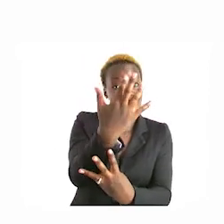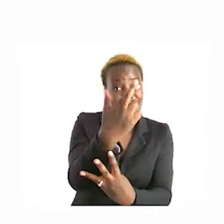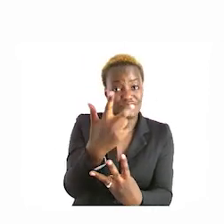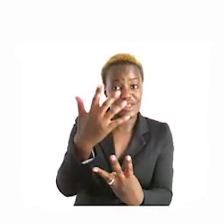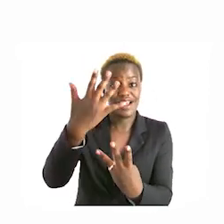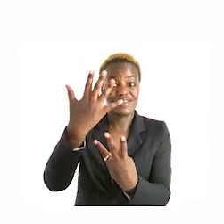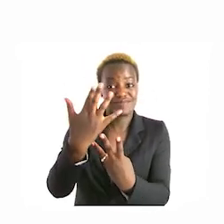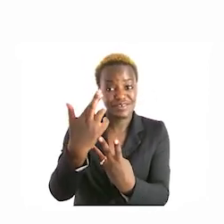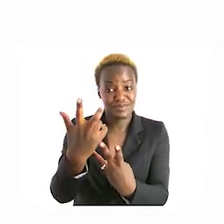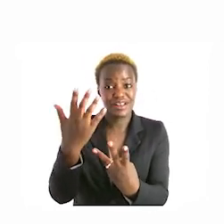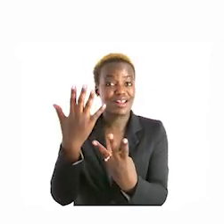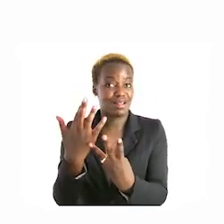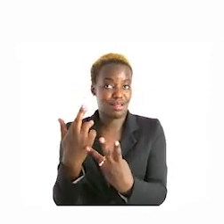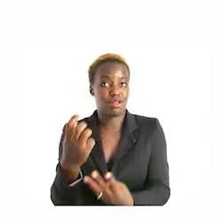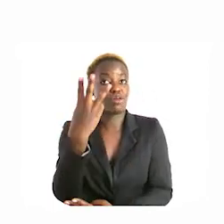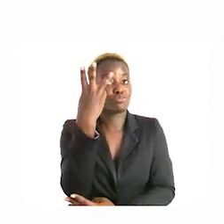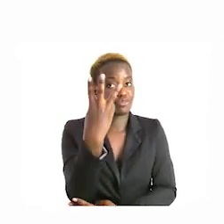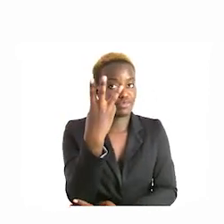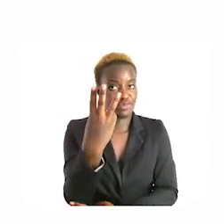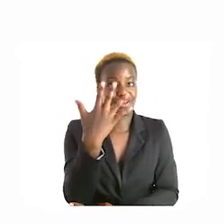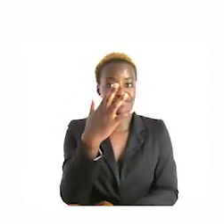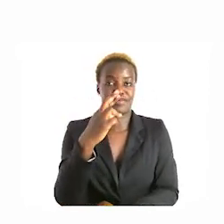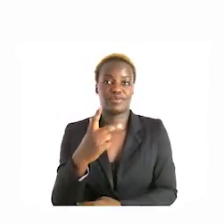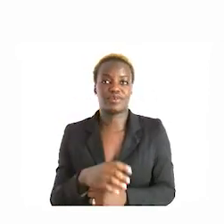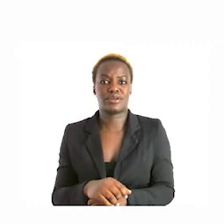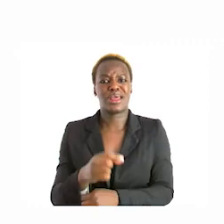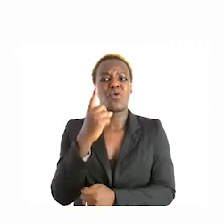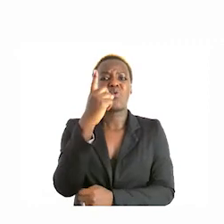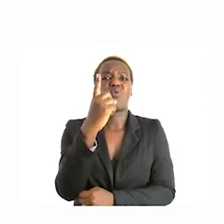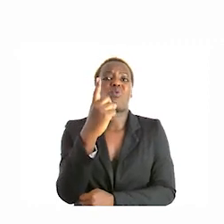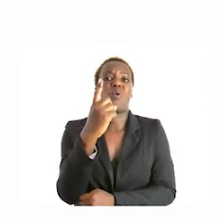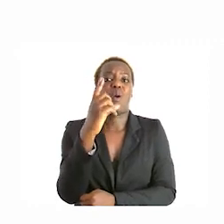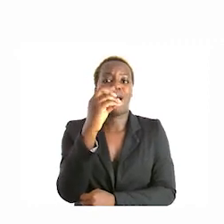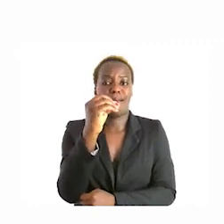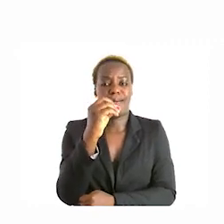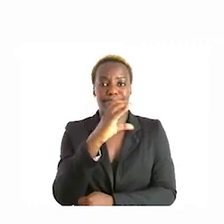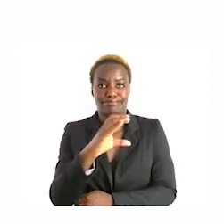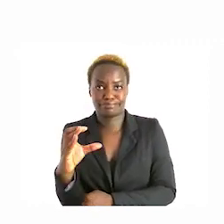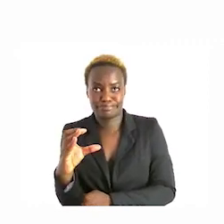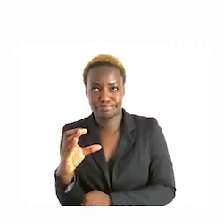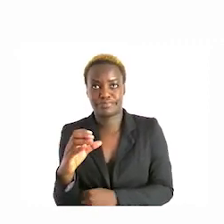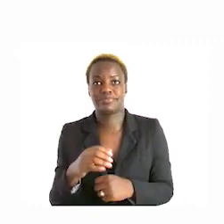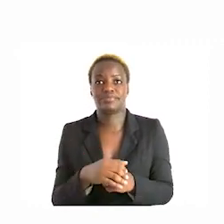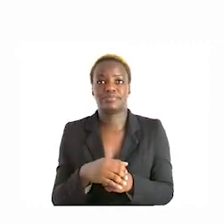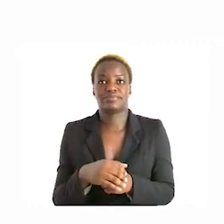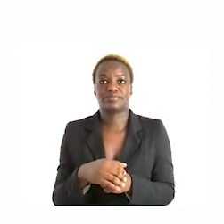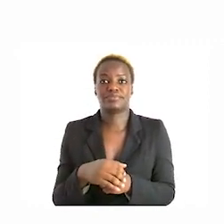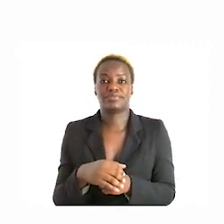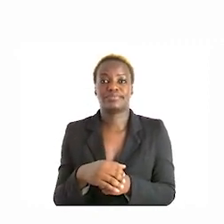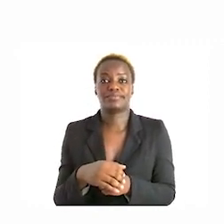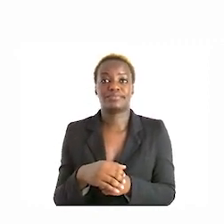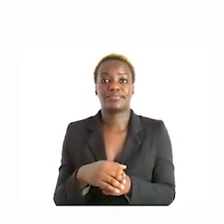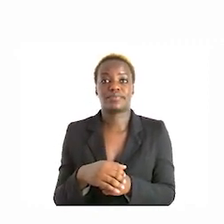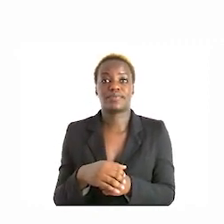$5, okay? And a 10 cent. What do? Whenever you see a 5, you can also or